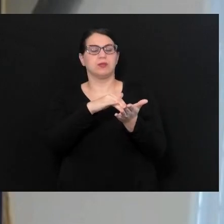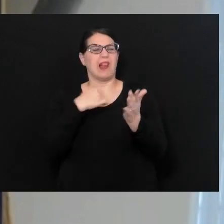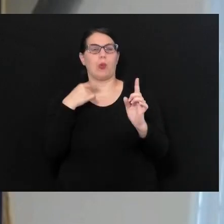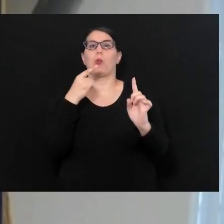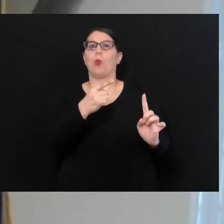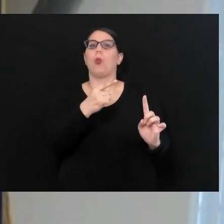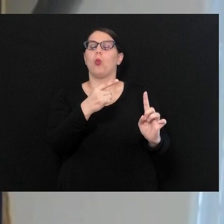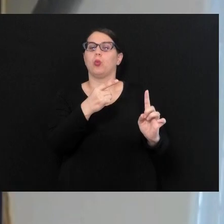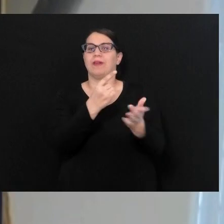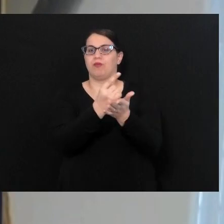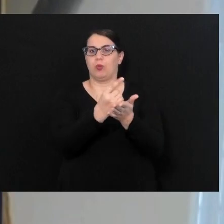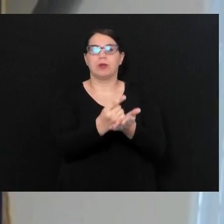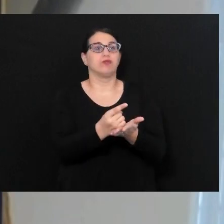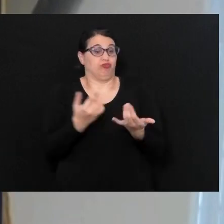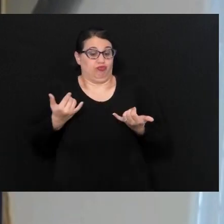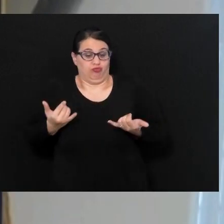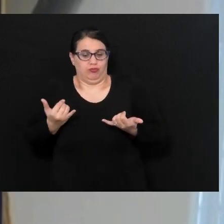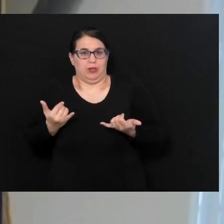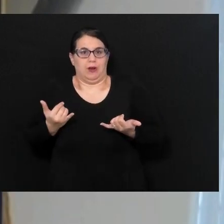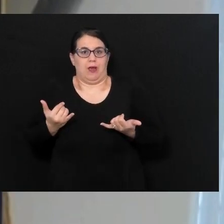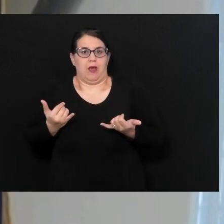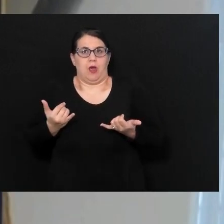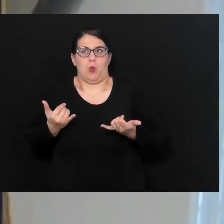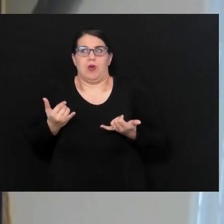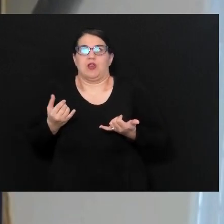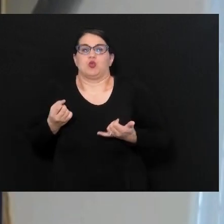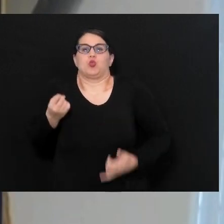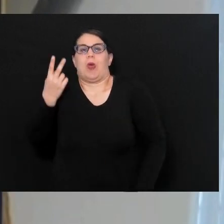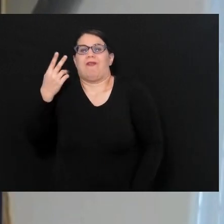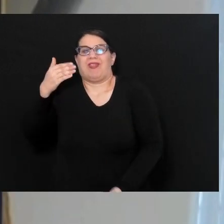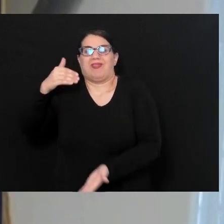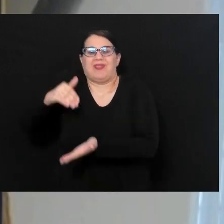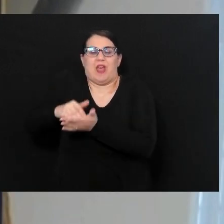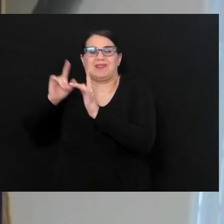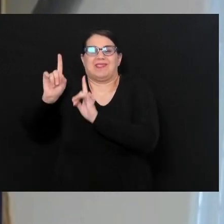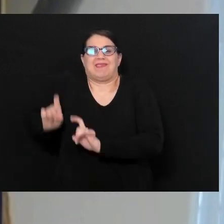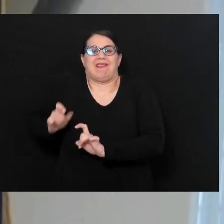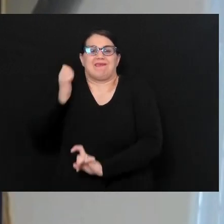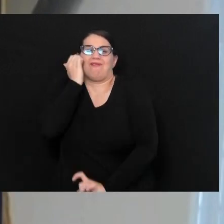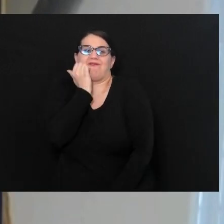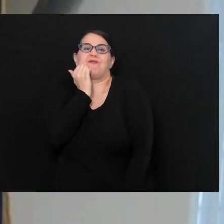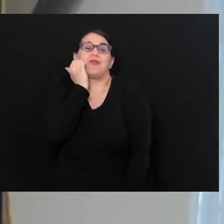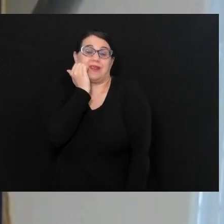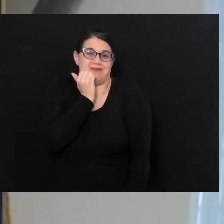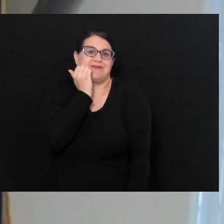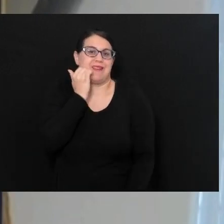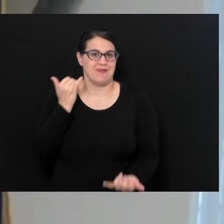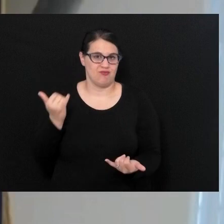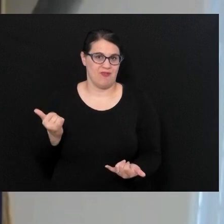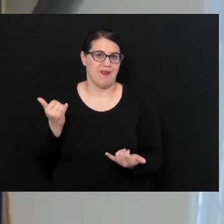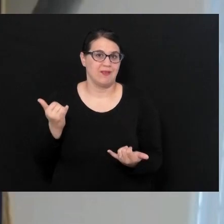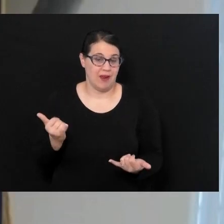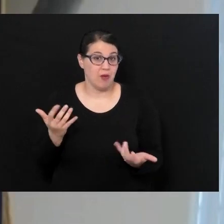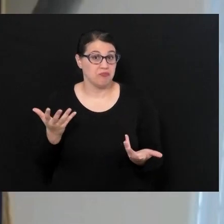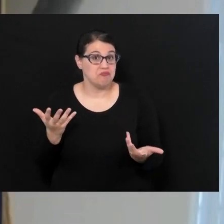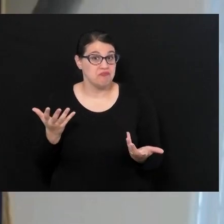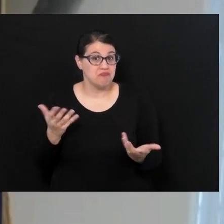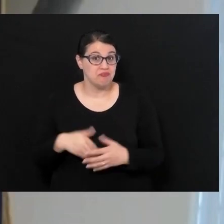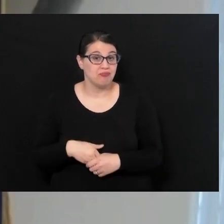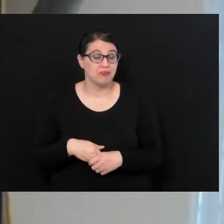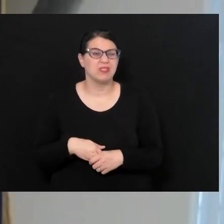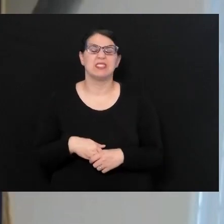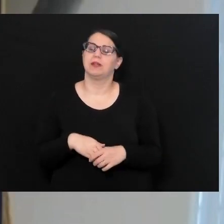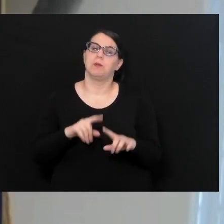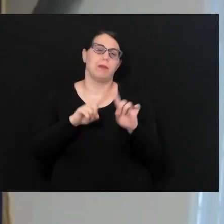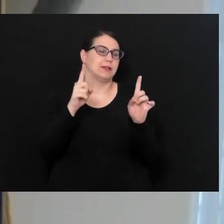state is a little over 12,000 tests per day. So we are good to go with that. Part of this is